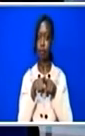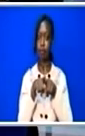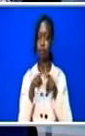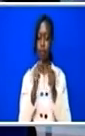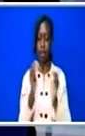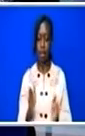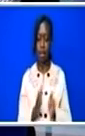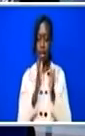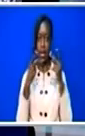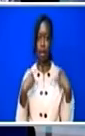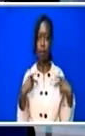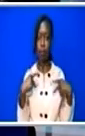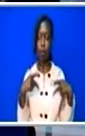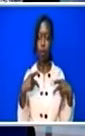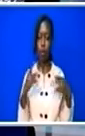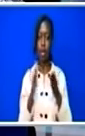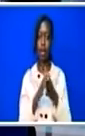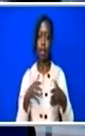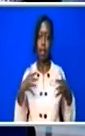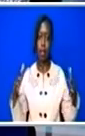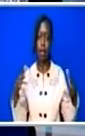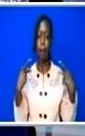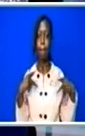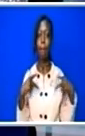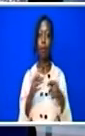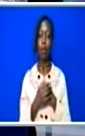and the thick. I would say thick.